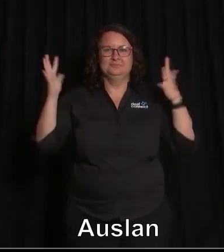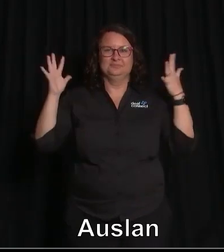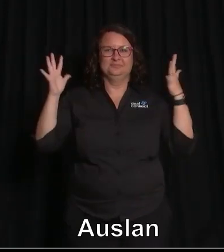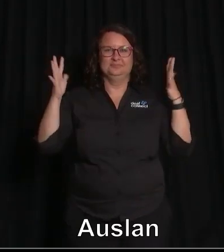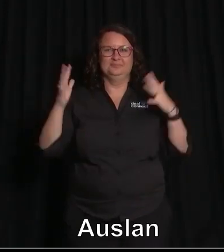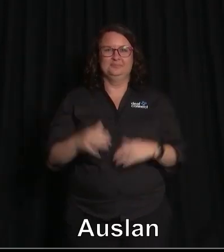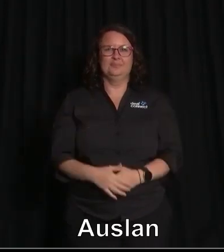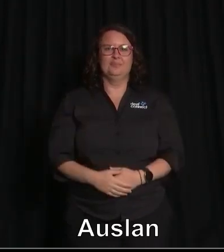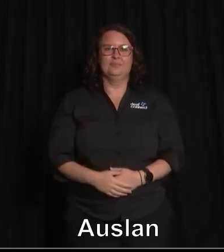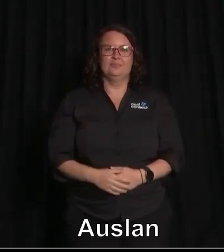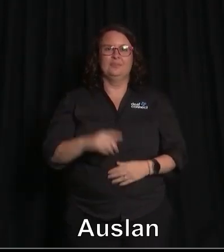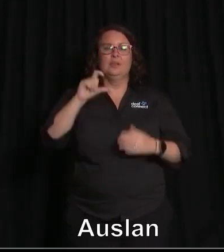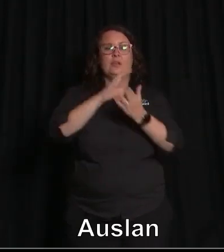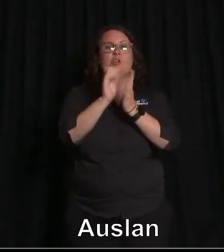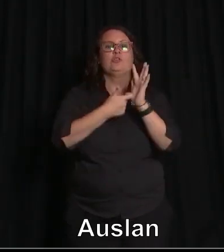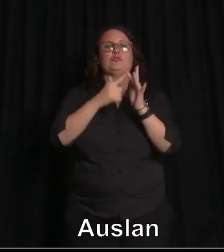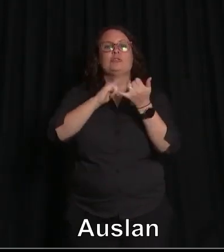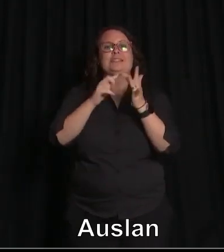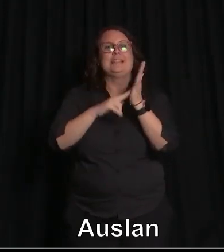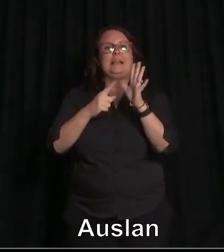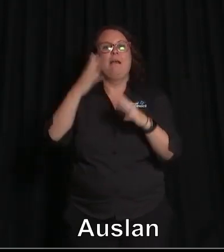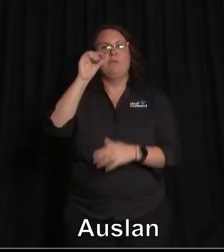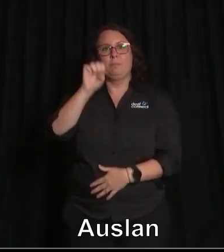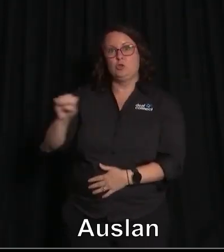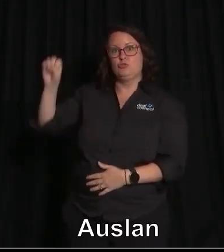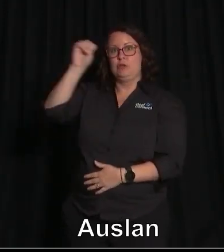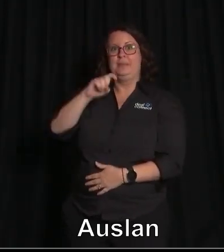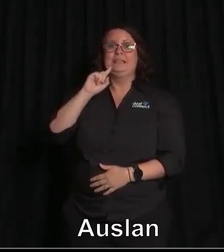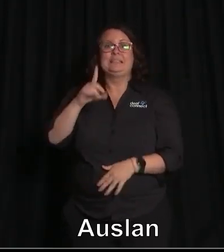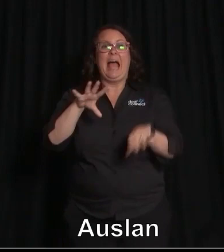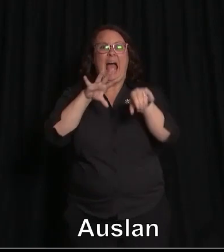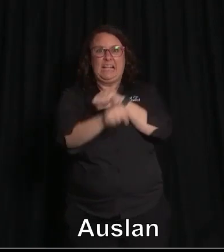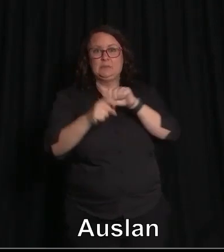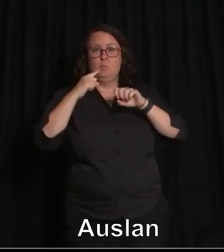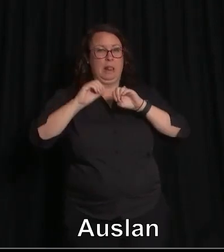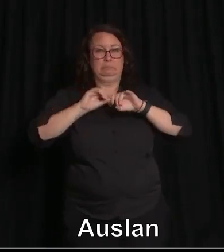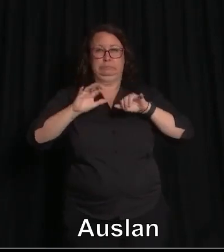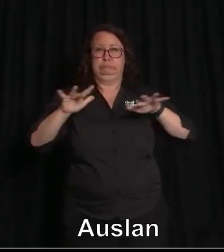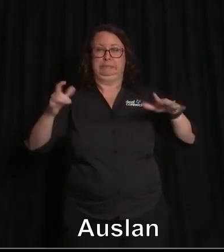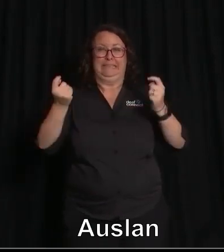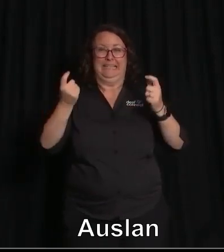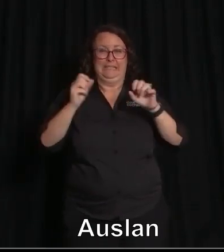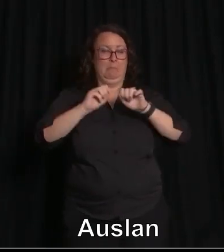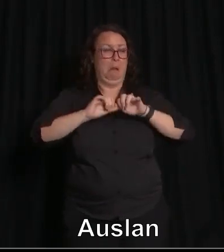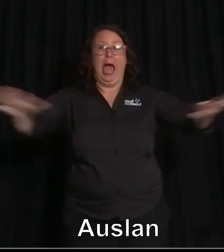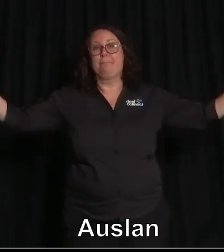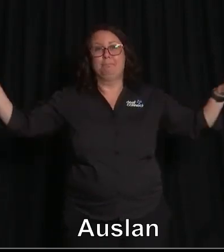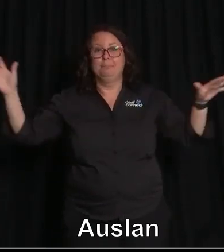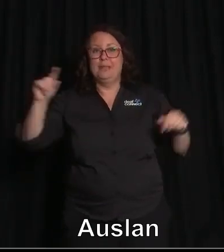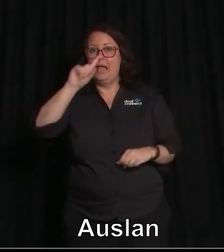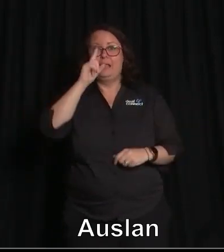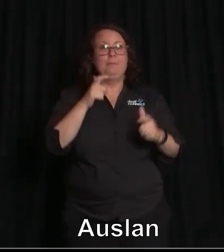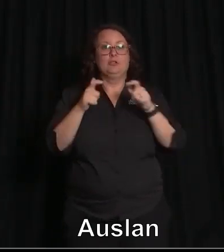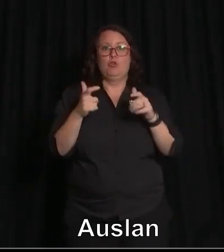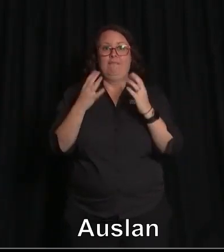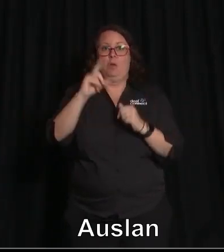Christina from Europe warned us that hate spreads way too easily these days, and it cannot be contained by national